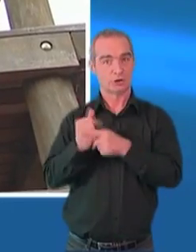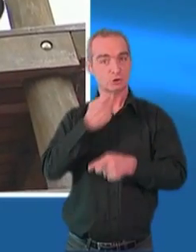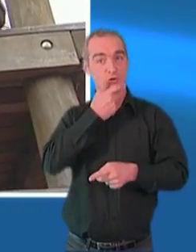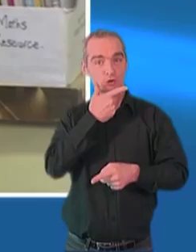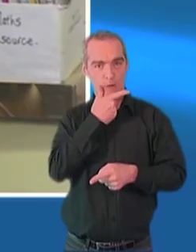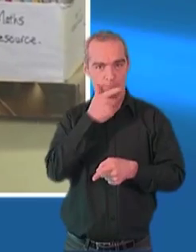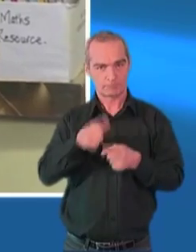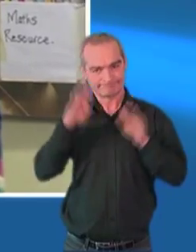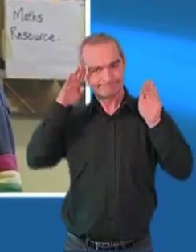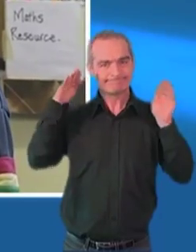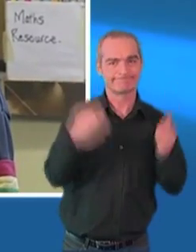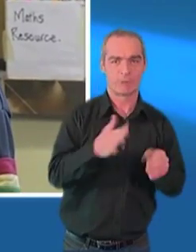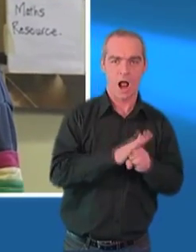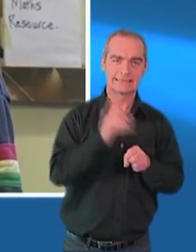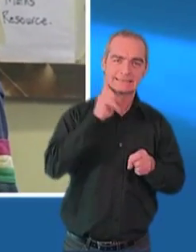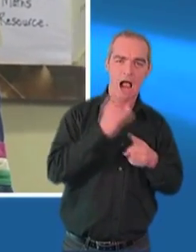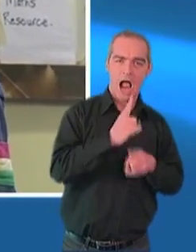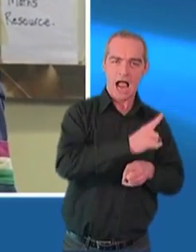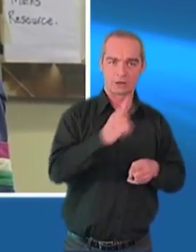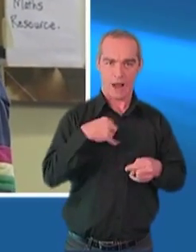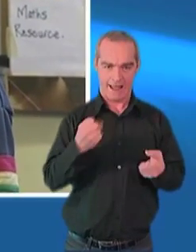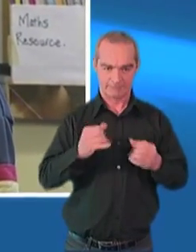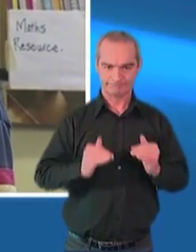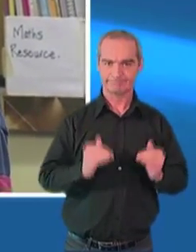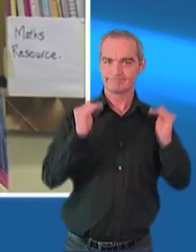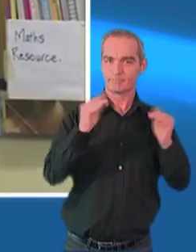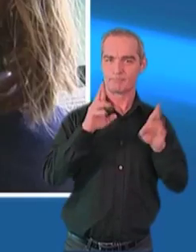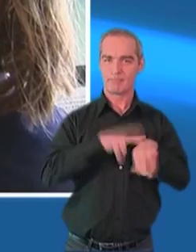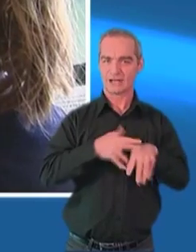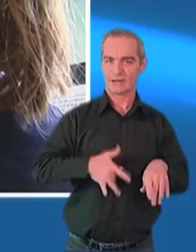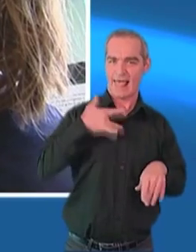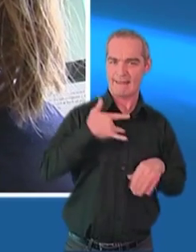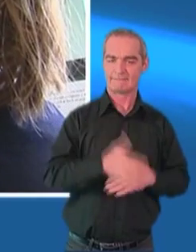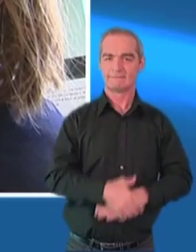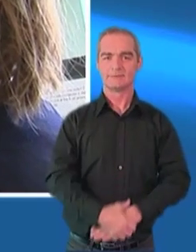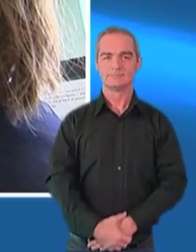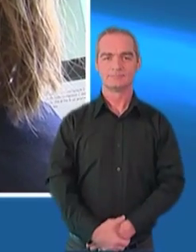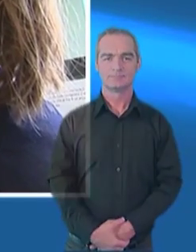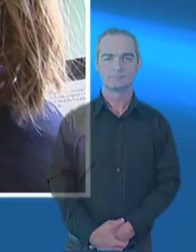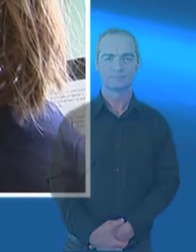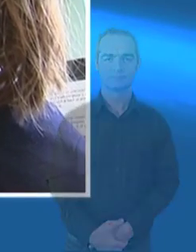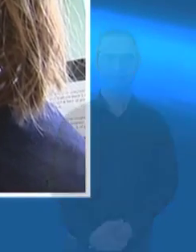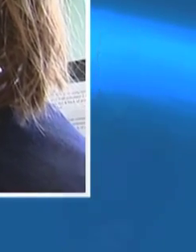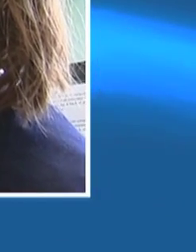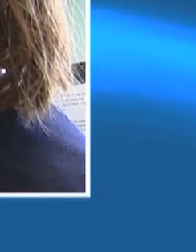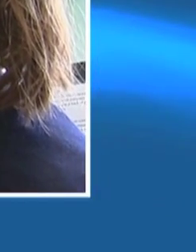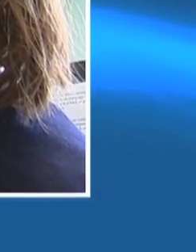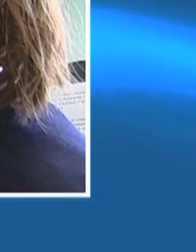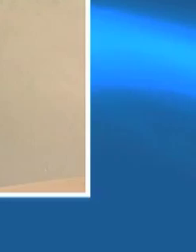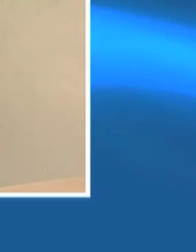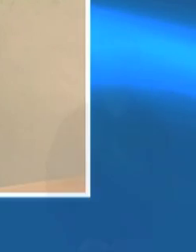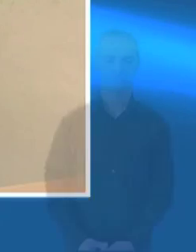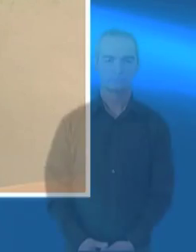Dublin. They both focus on enabling deaf and hard of hearing children develop in a manner unique to each